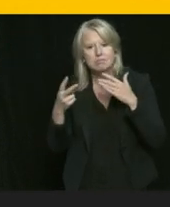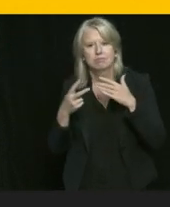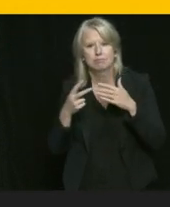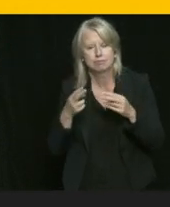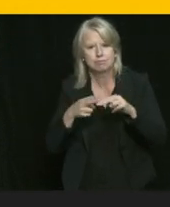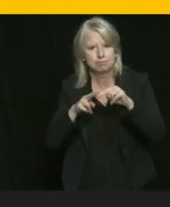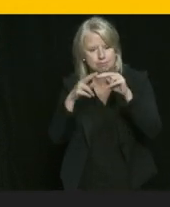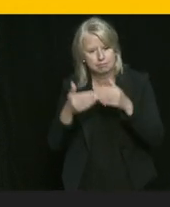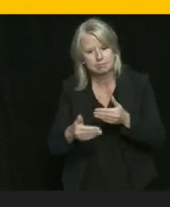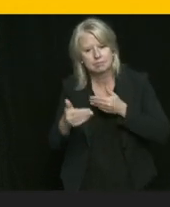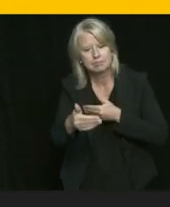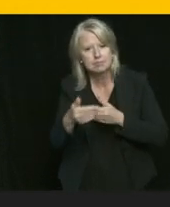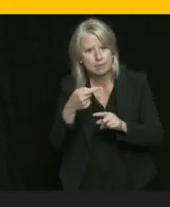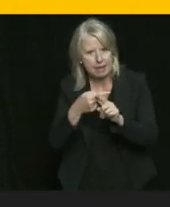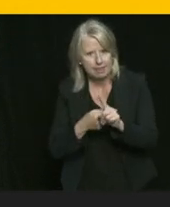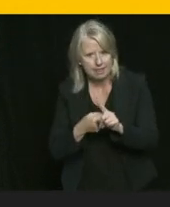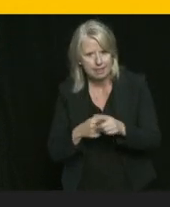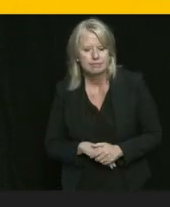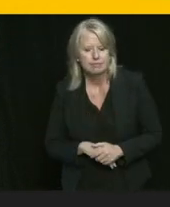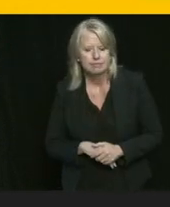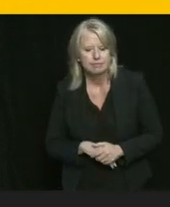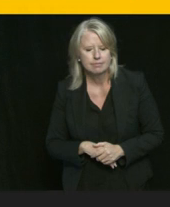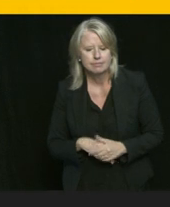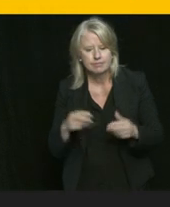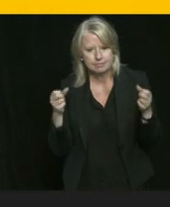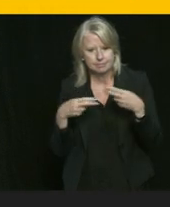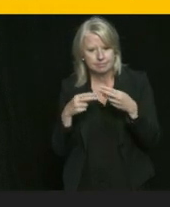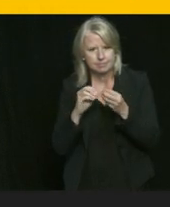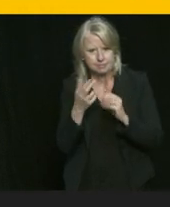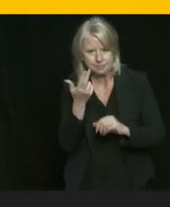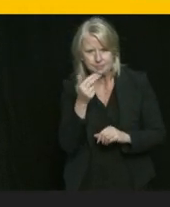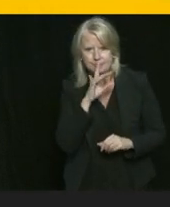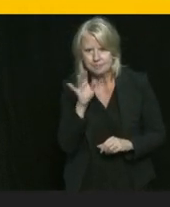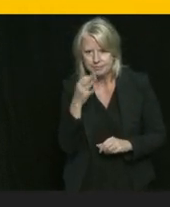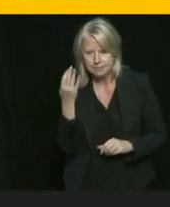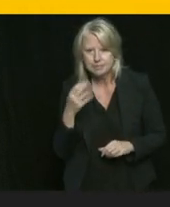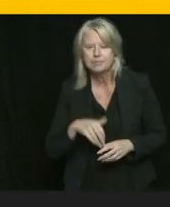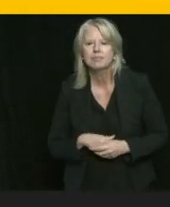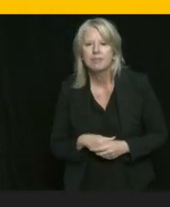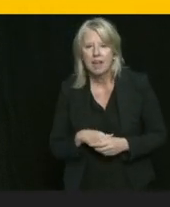month. The key message, this graph